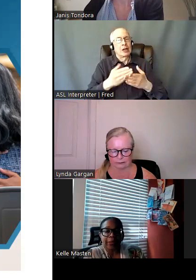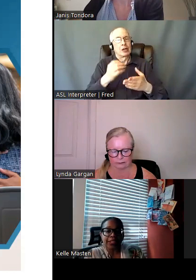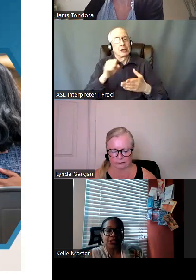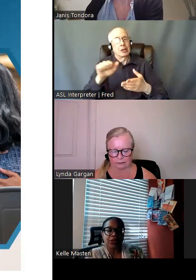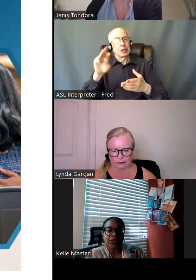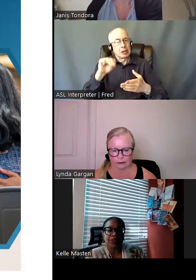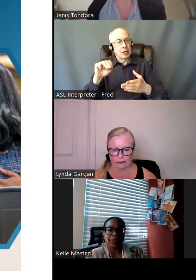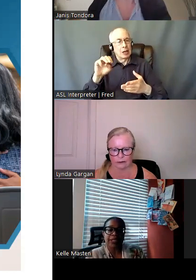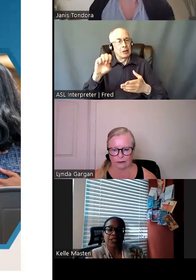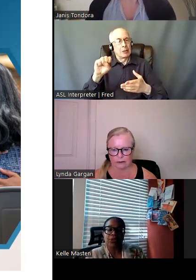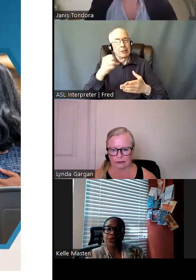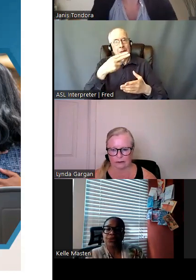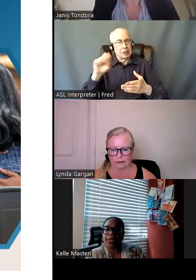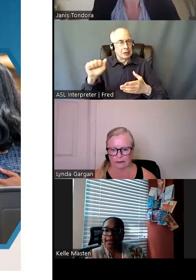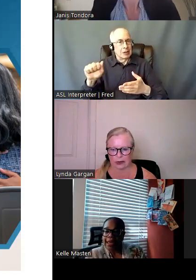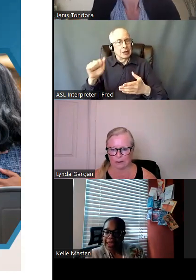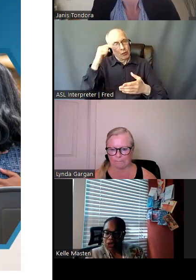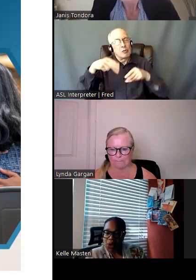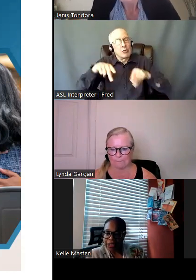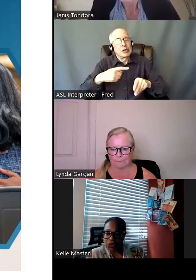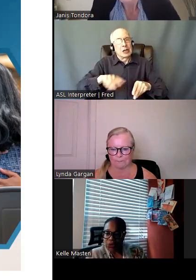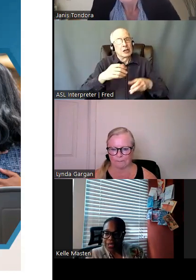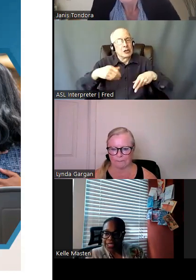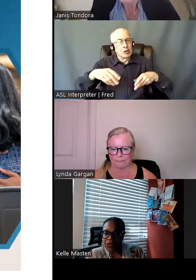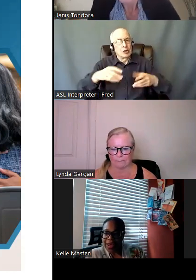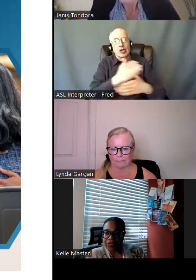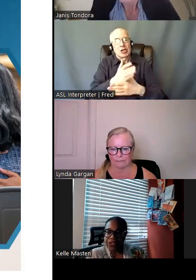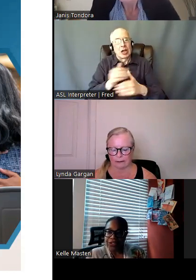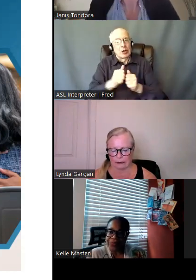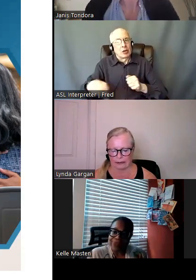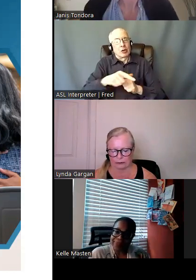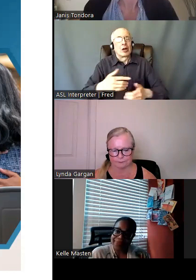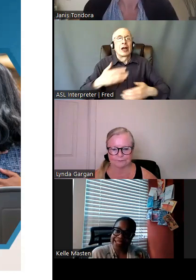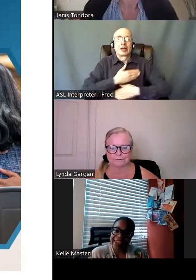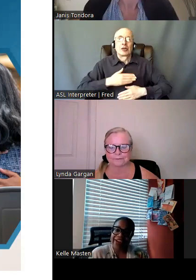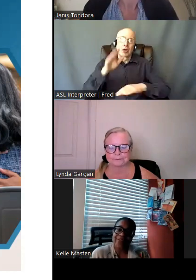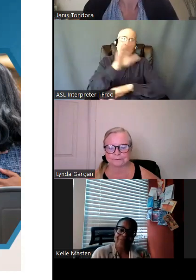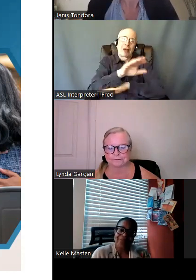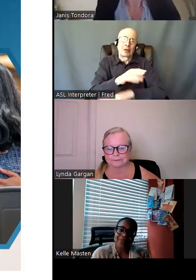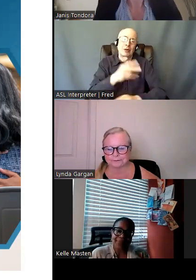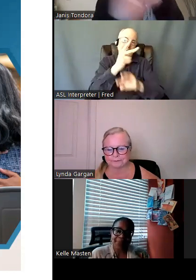for allowing us to share this information with you. And you all enjoy the rest of your afternoon.